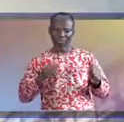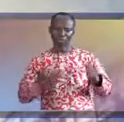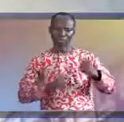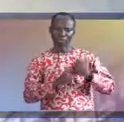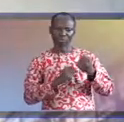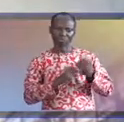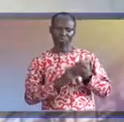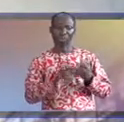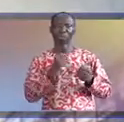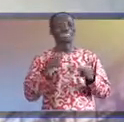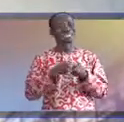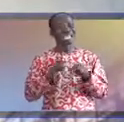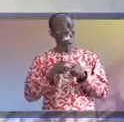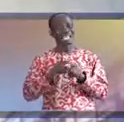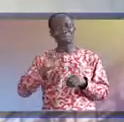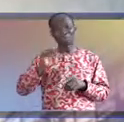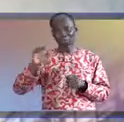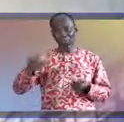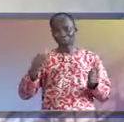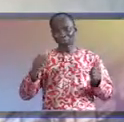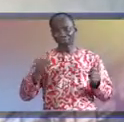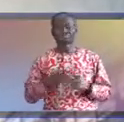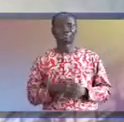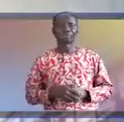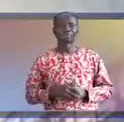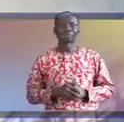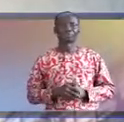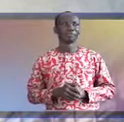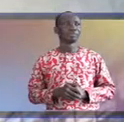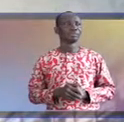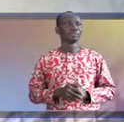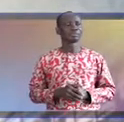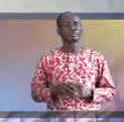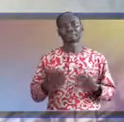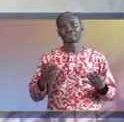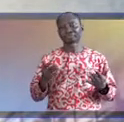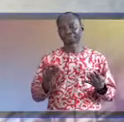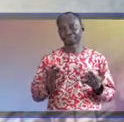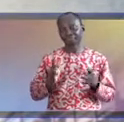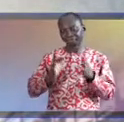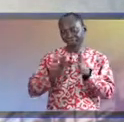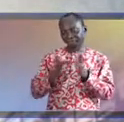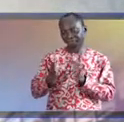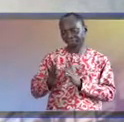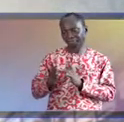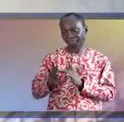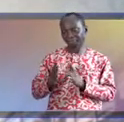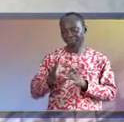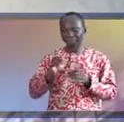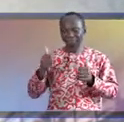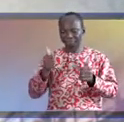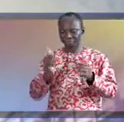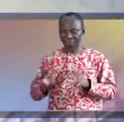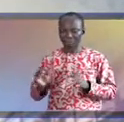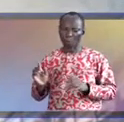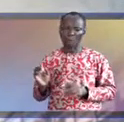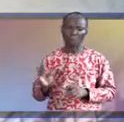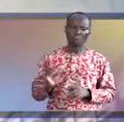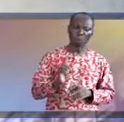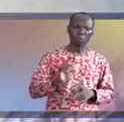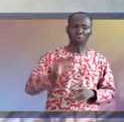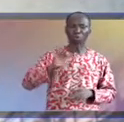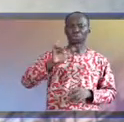22-23. And this is what the Bible says. After these things, Jesus and his disciples came into the land of Judea,